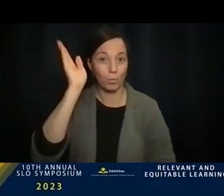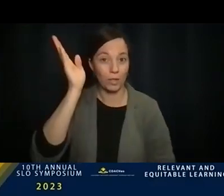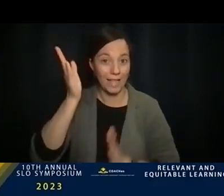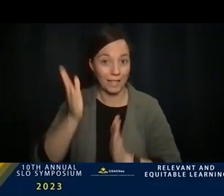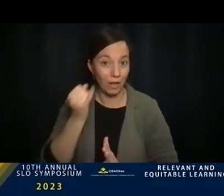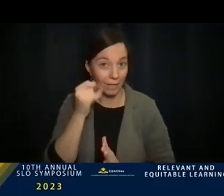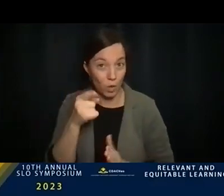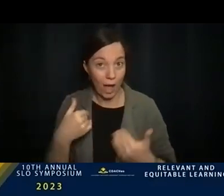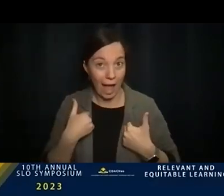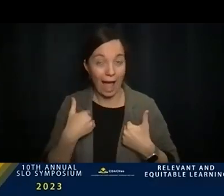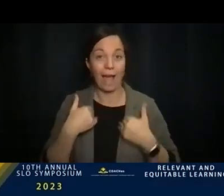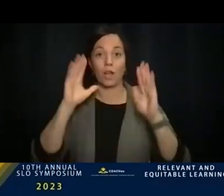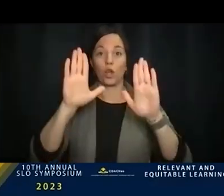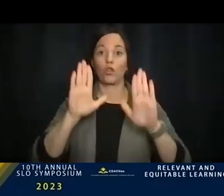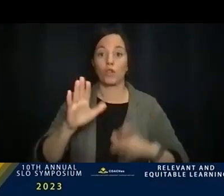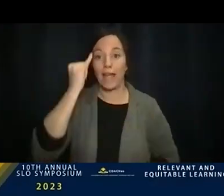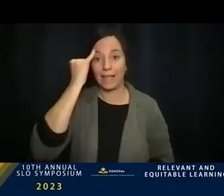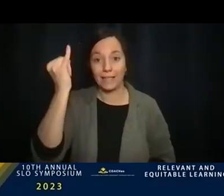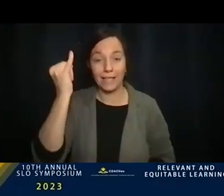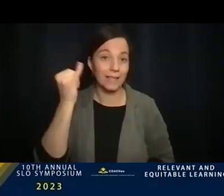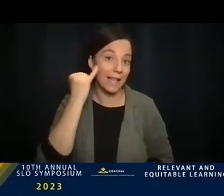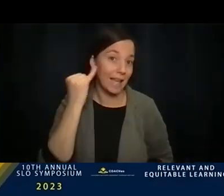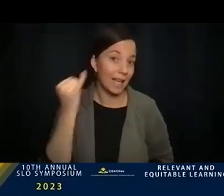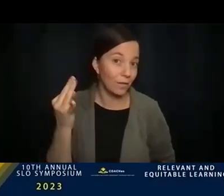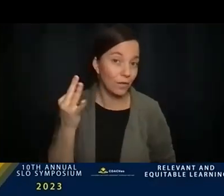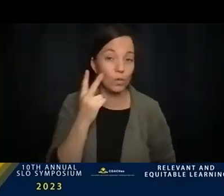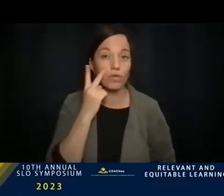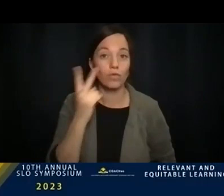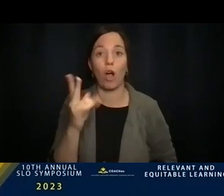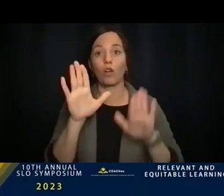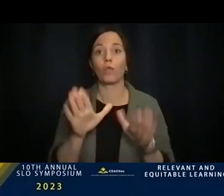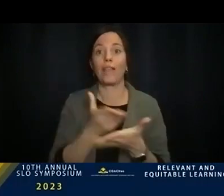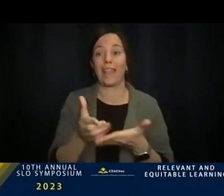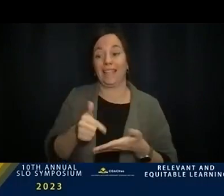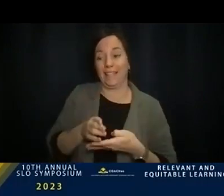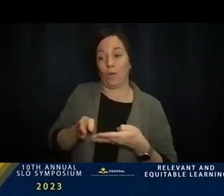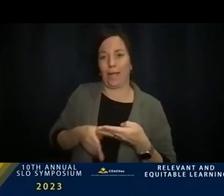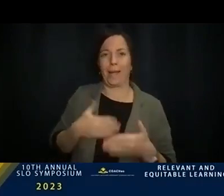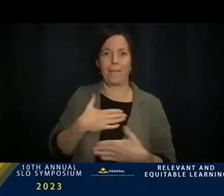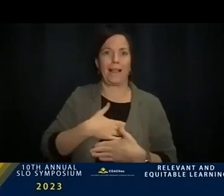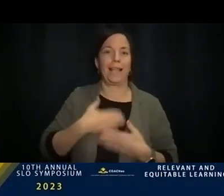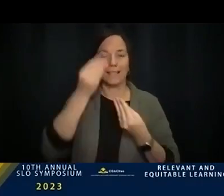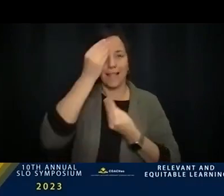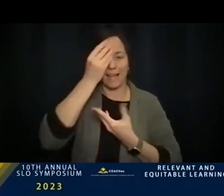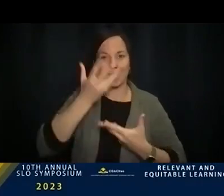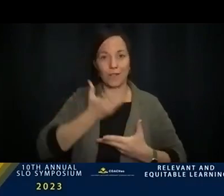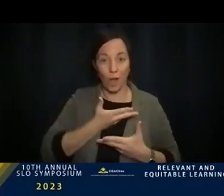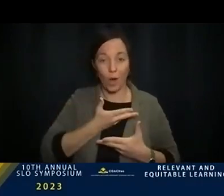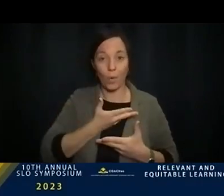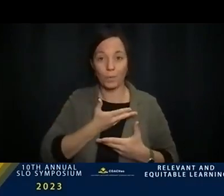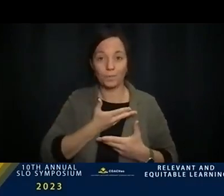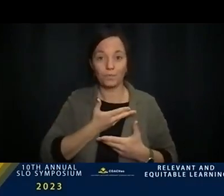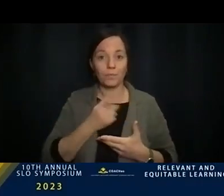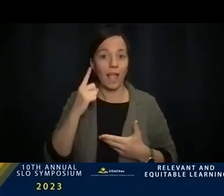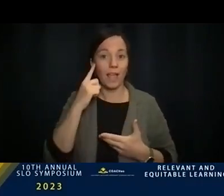have great ideas, if you saw great things within this weekend, please let us know, because I